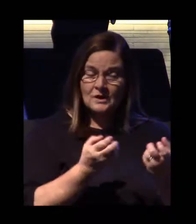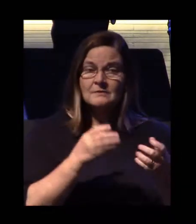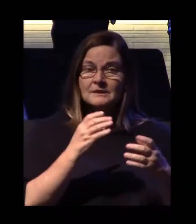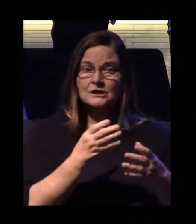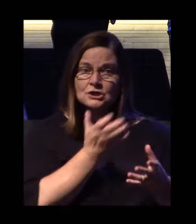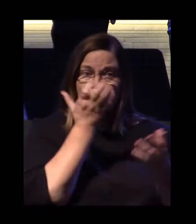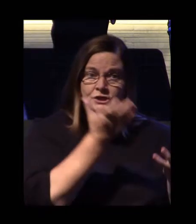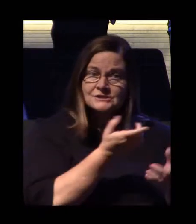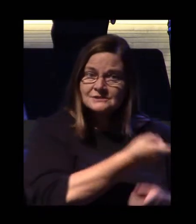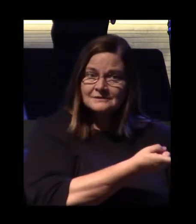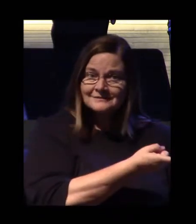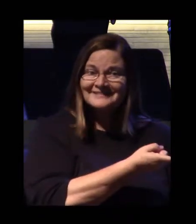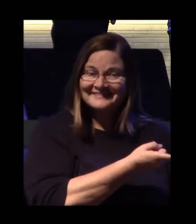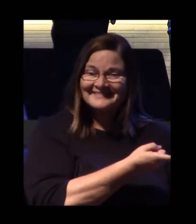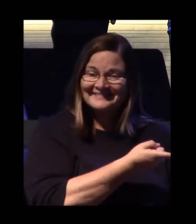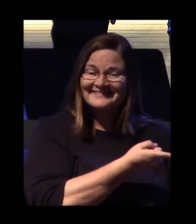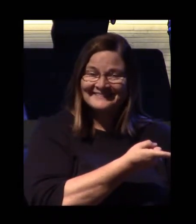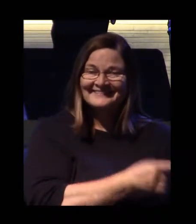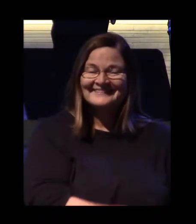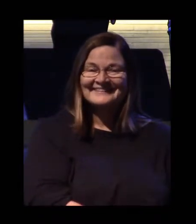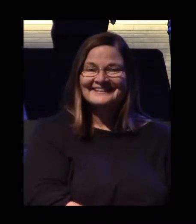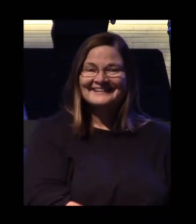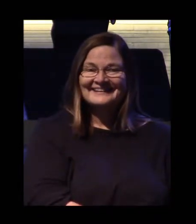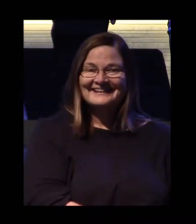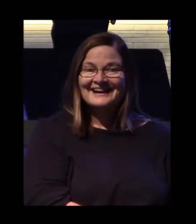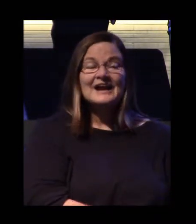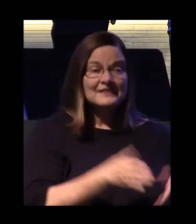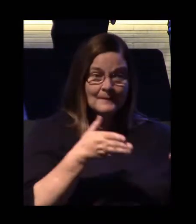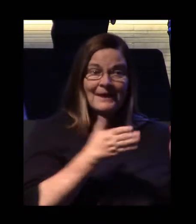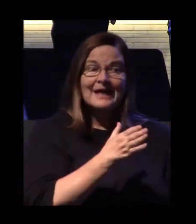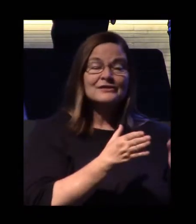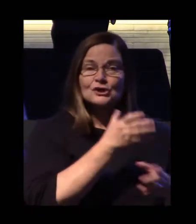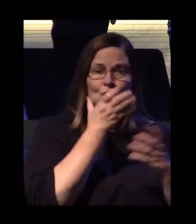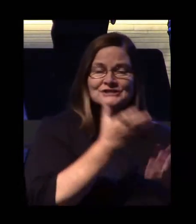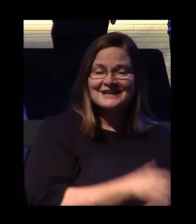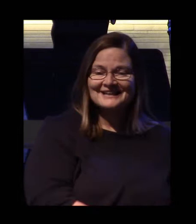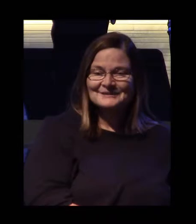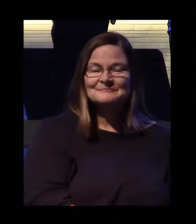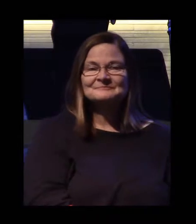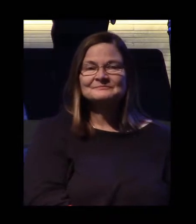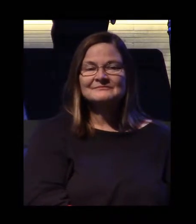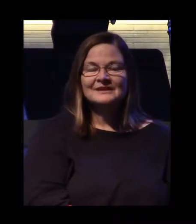heart turns away from the Lord. Hey, there's a sermon. Want to be cursed?